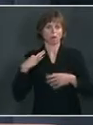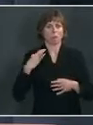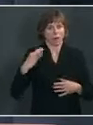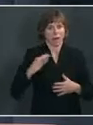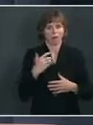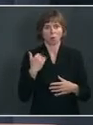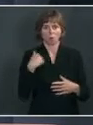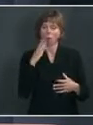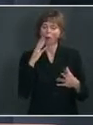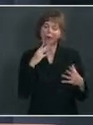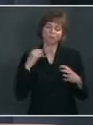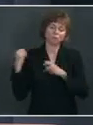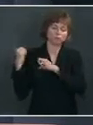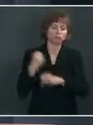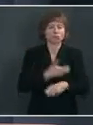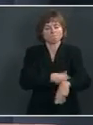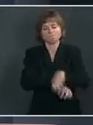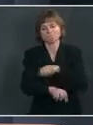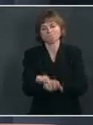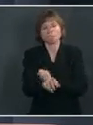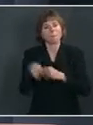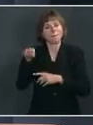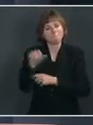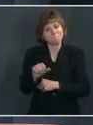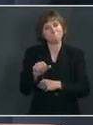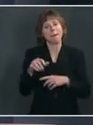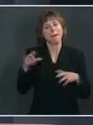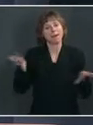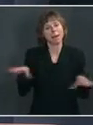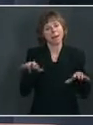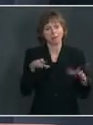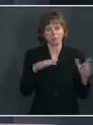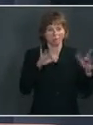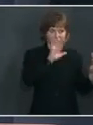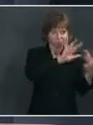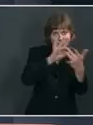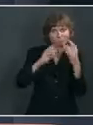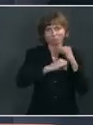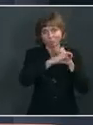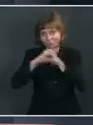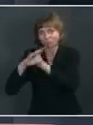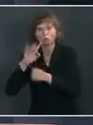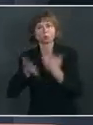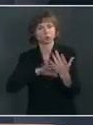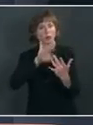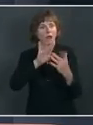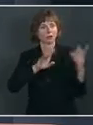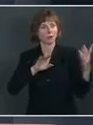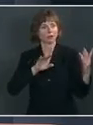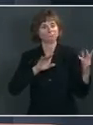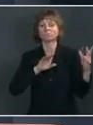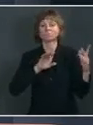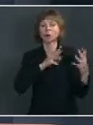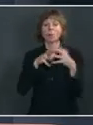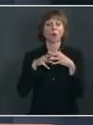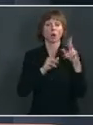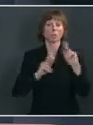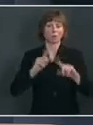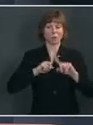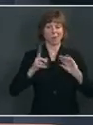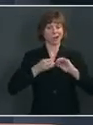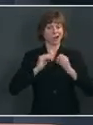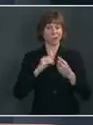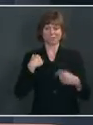media campaign to reach the American people. And we'll be putting a lot of levers and resources toward that. But I don't have a prediction for you in terms of the